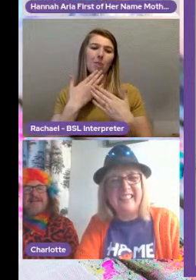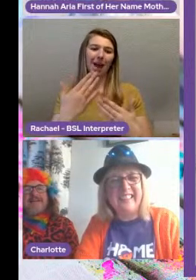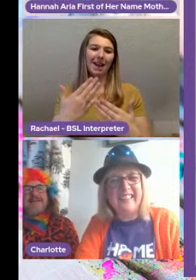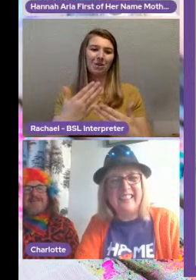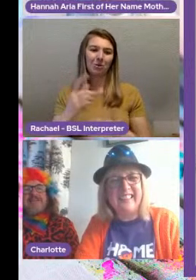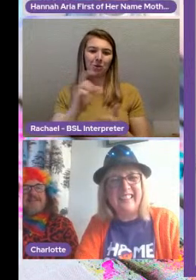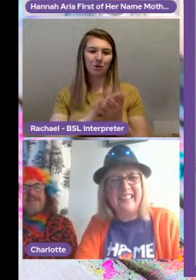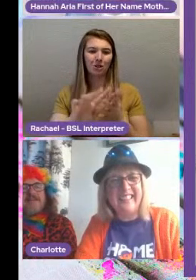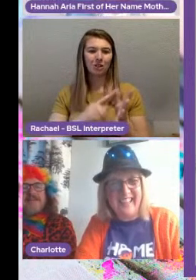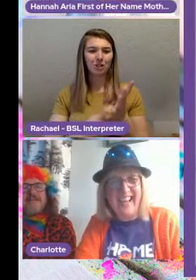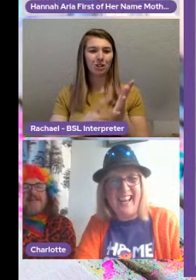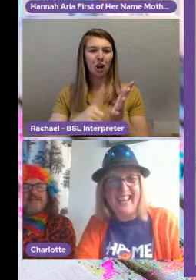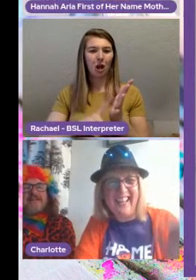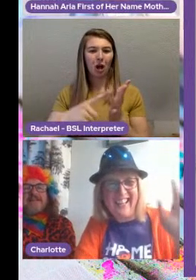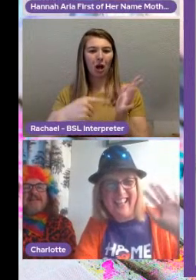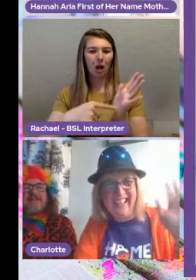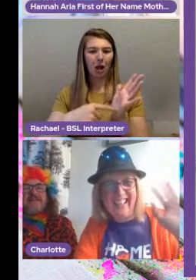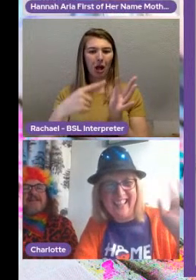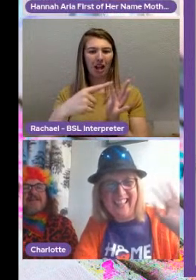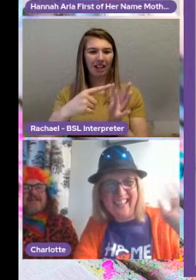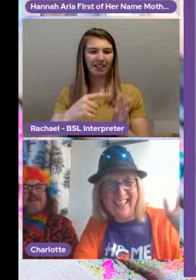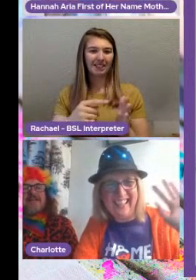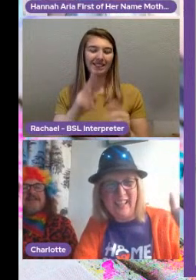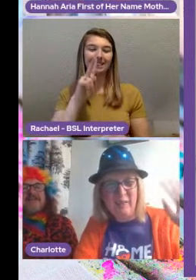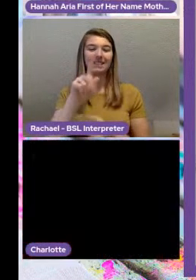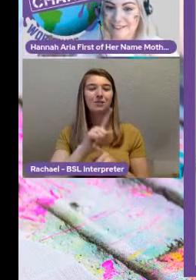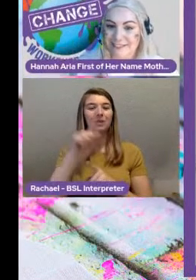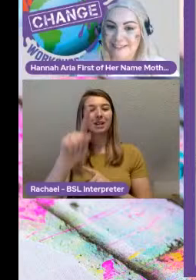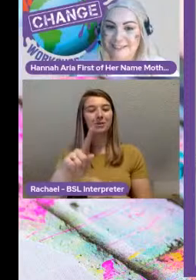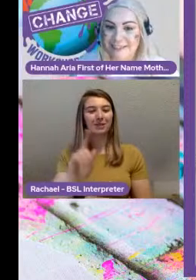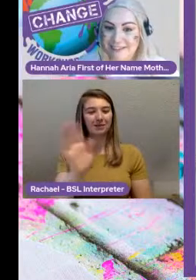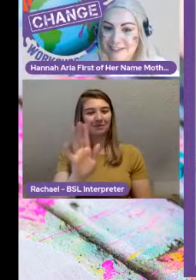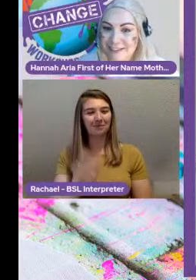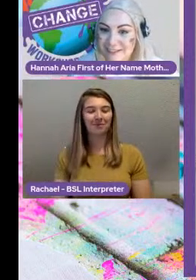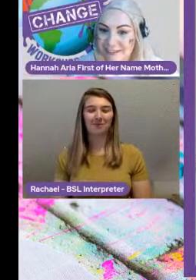we'll see you next week. Yeah. Say bye for now.